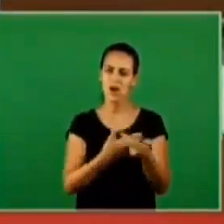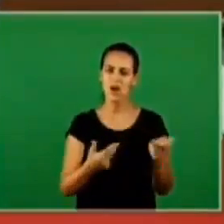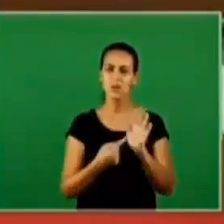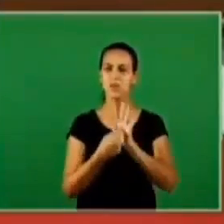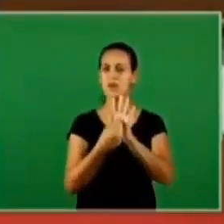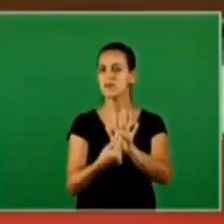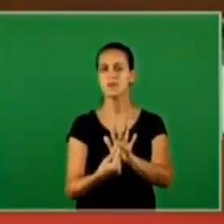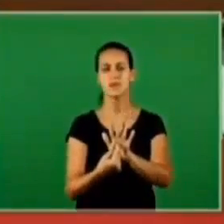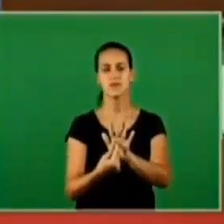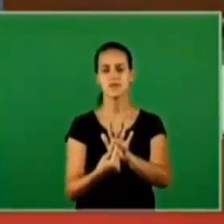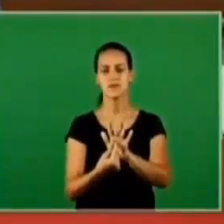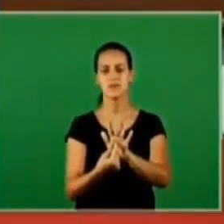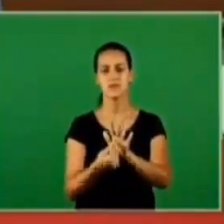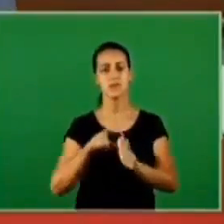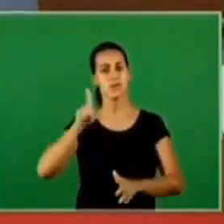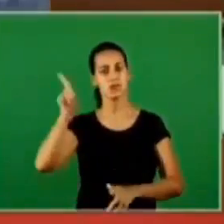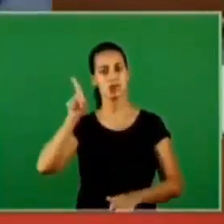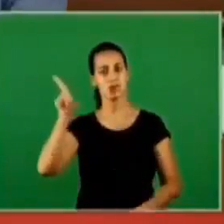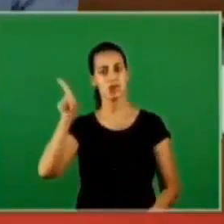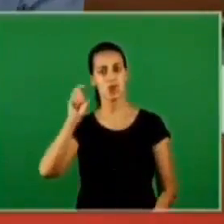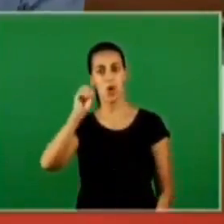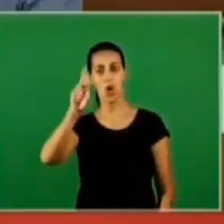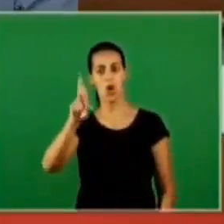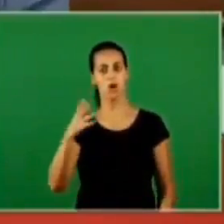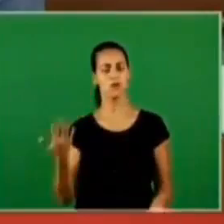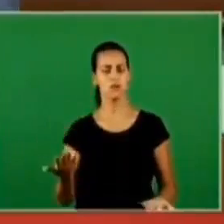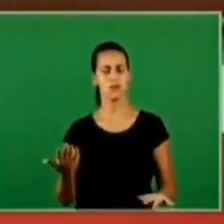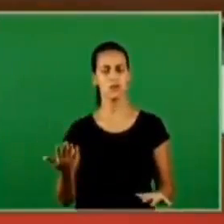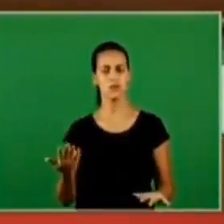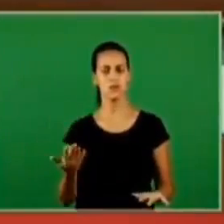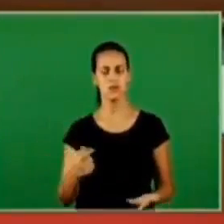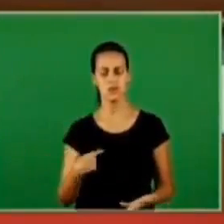making, they are publishing stuff based on this.